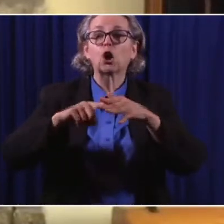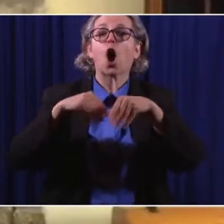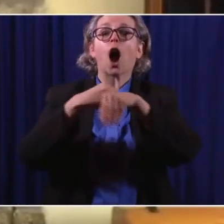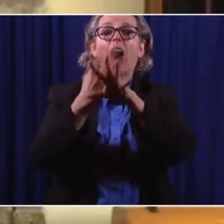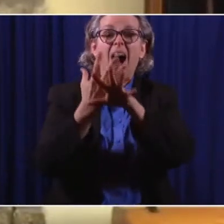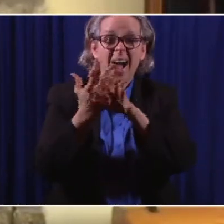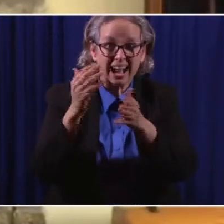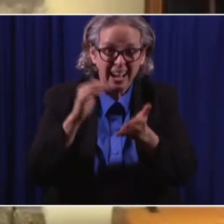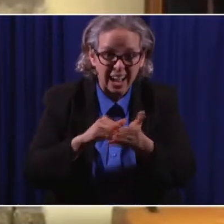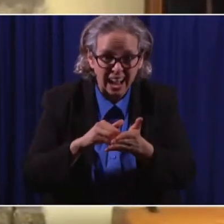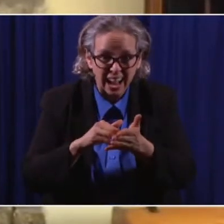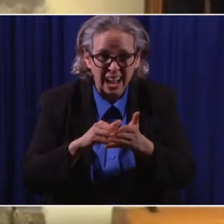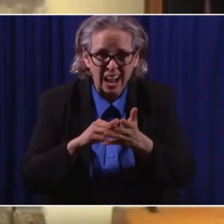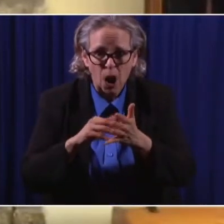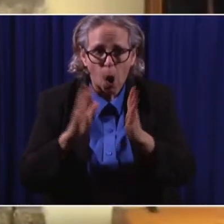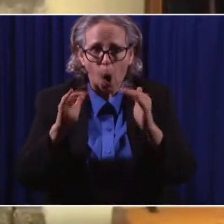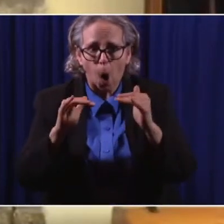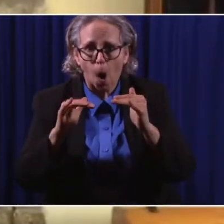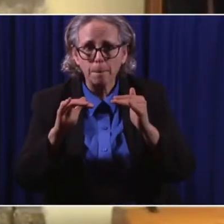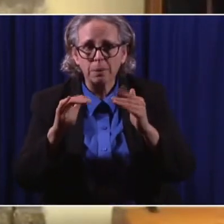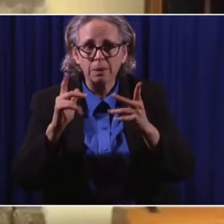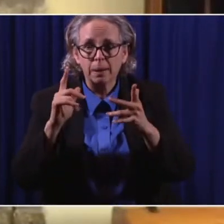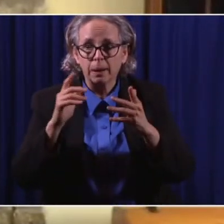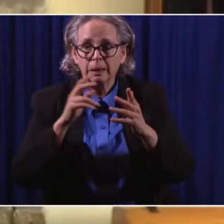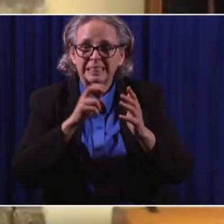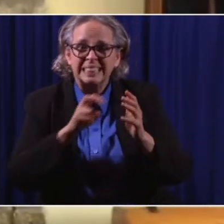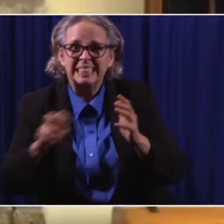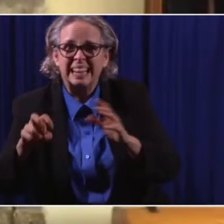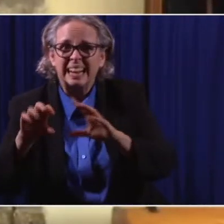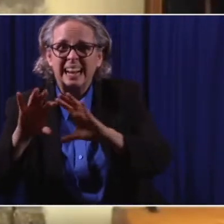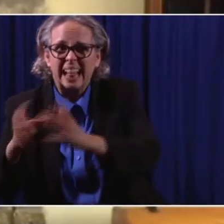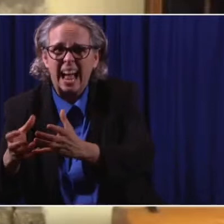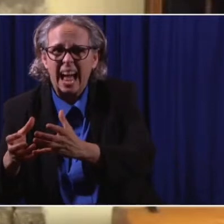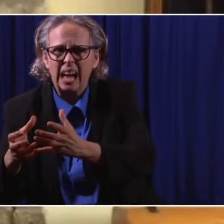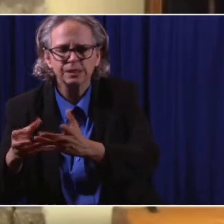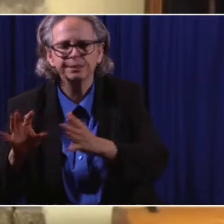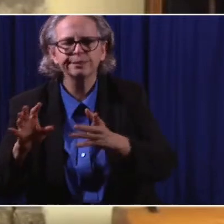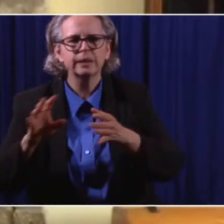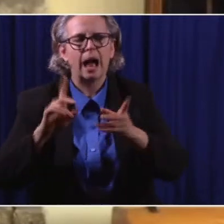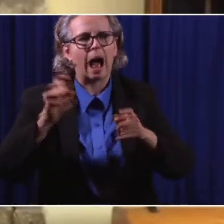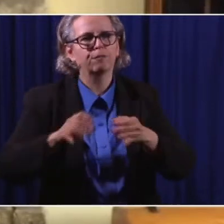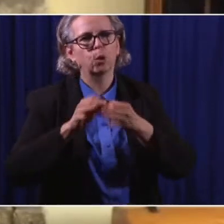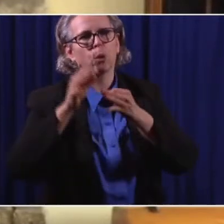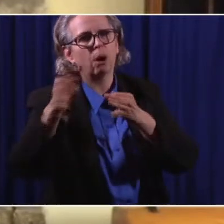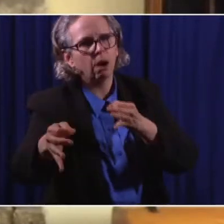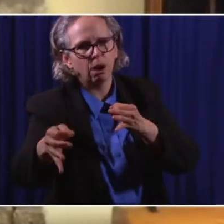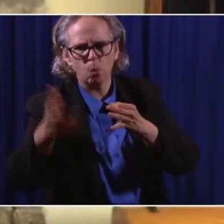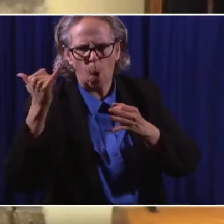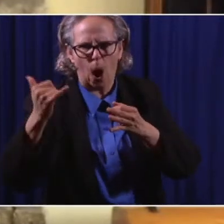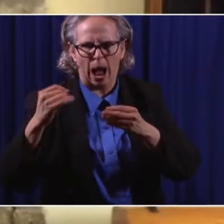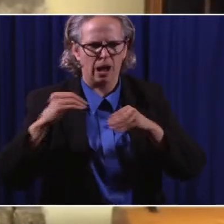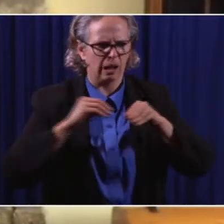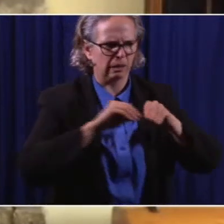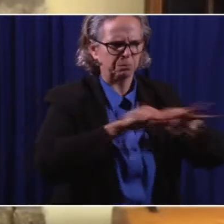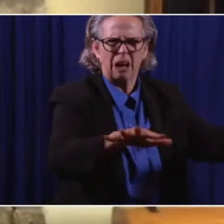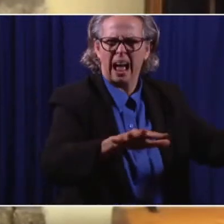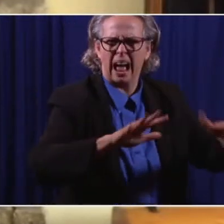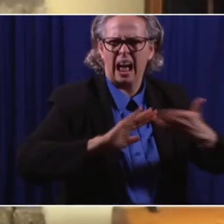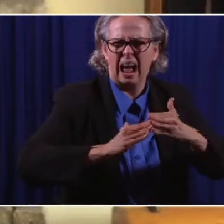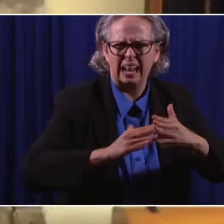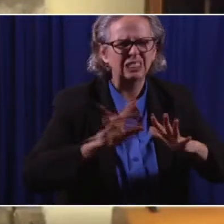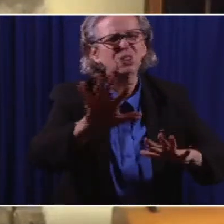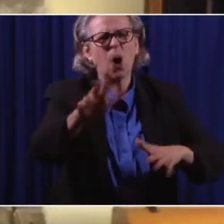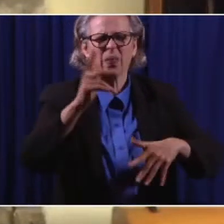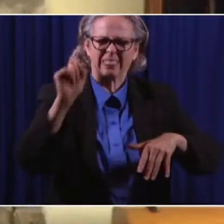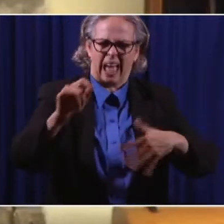this calendar year. And I would just say, look, we believe in local control. We believe in